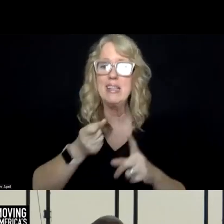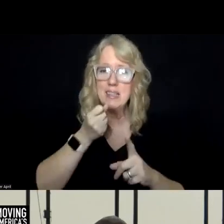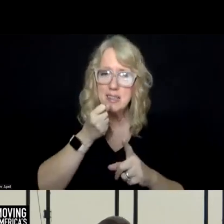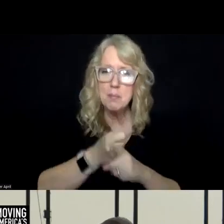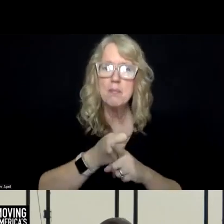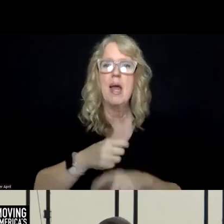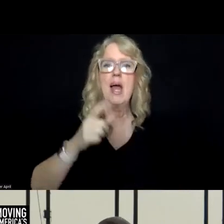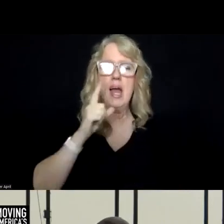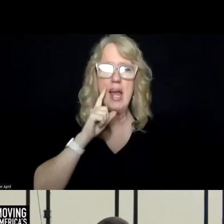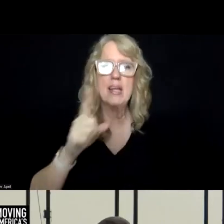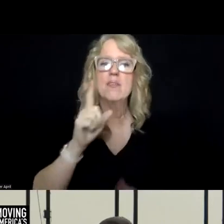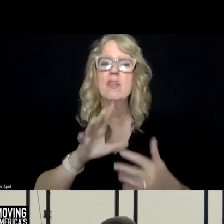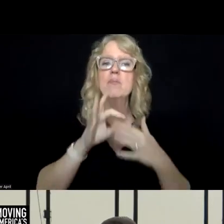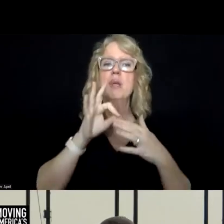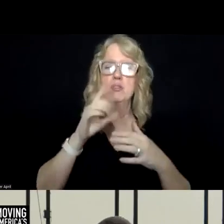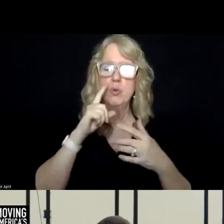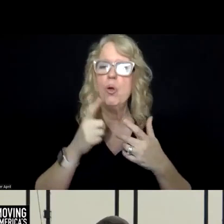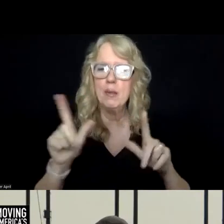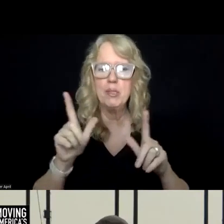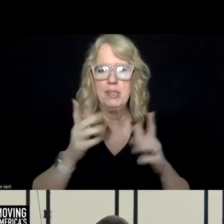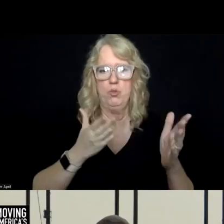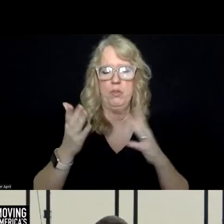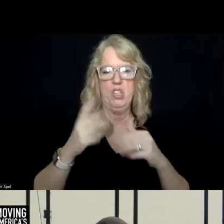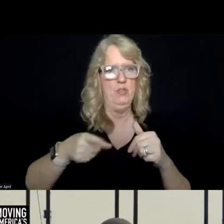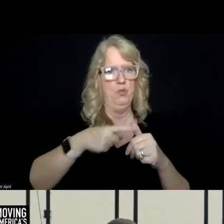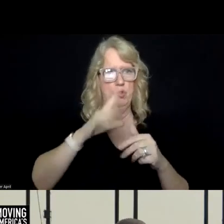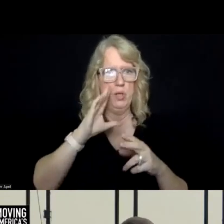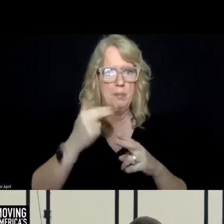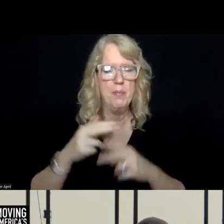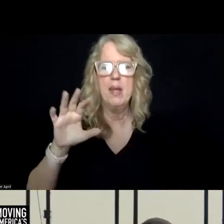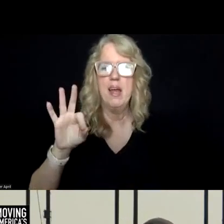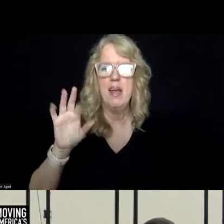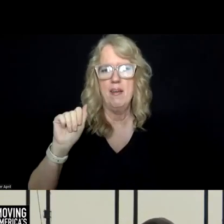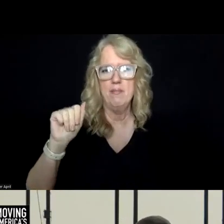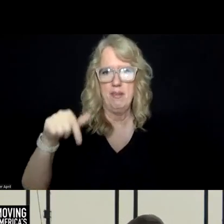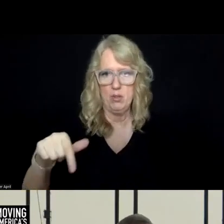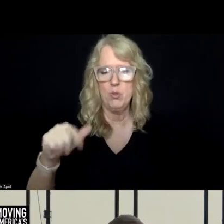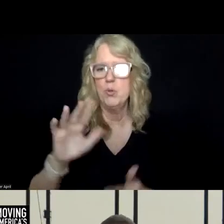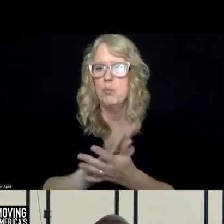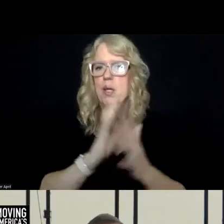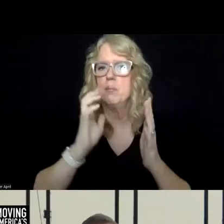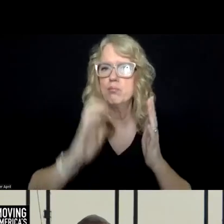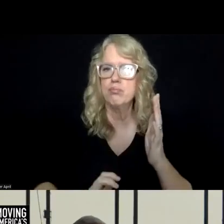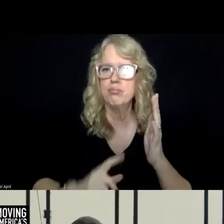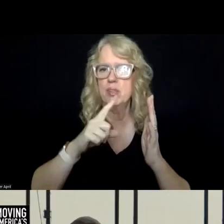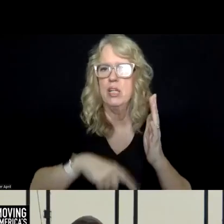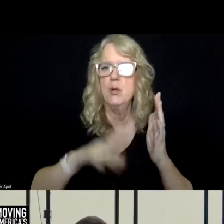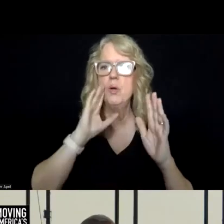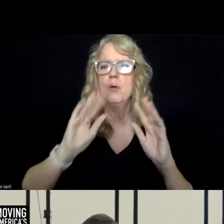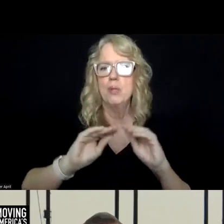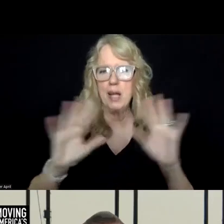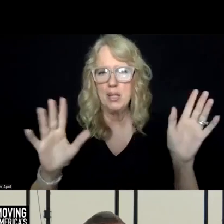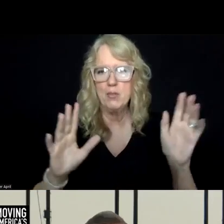specialists who deliver these services. So we're going to start with this one first, and this is the FAQ document, which provides clarification.